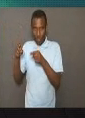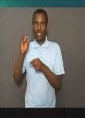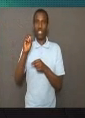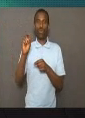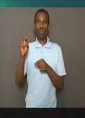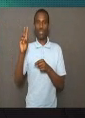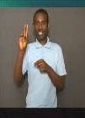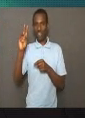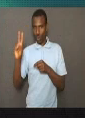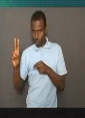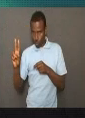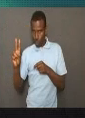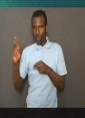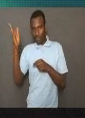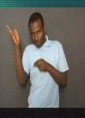2 times